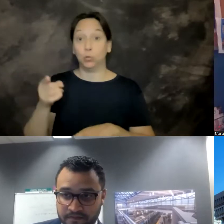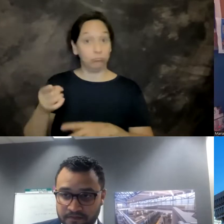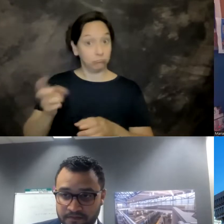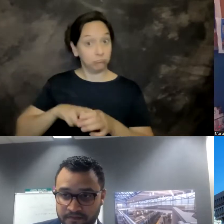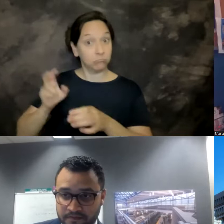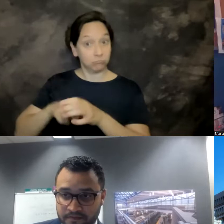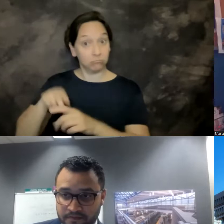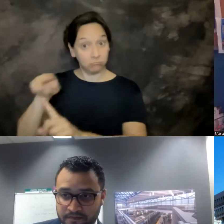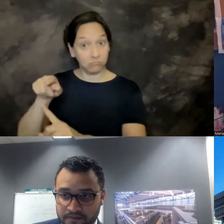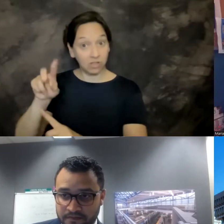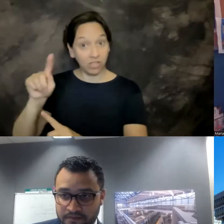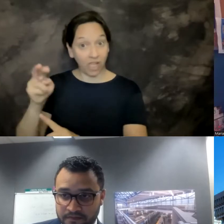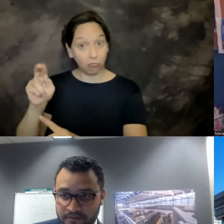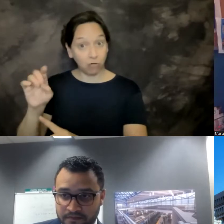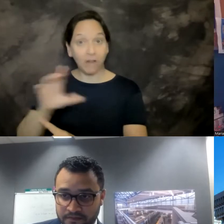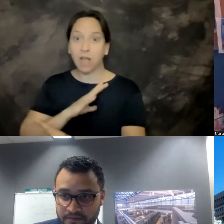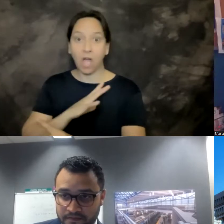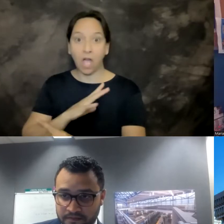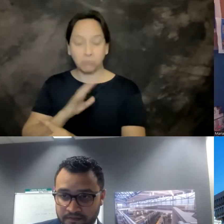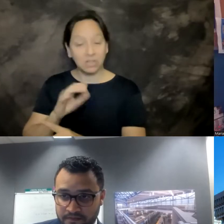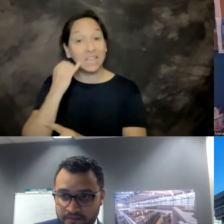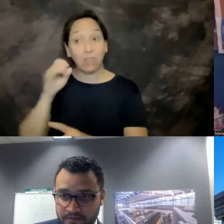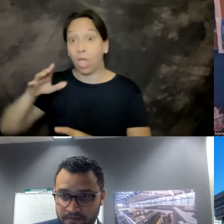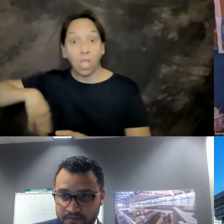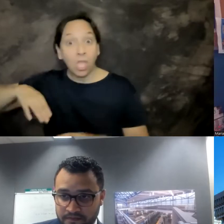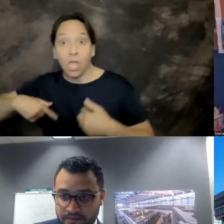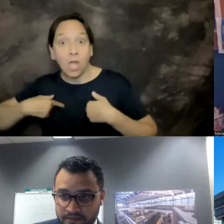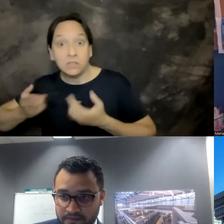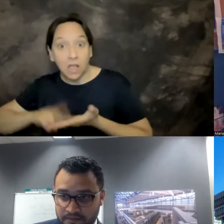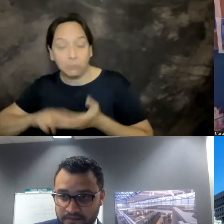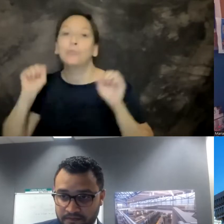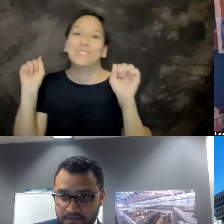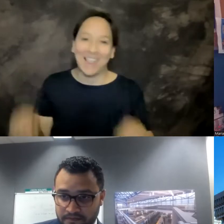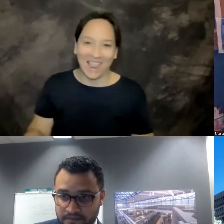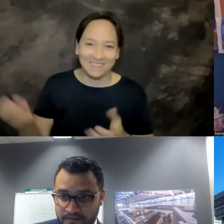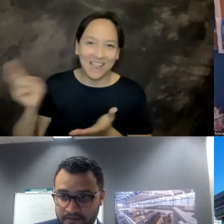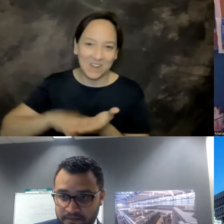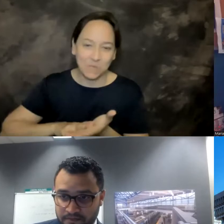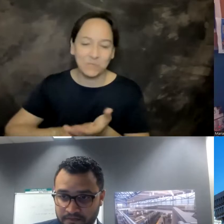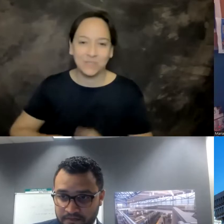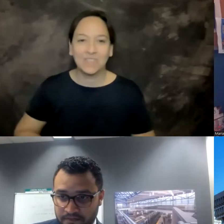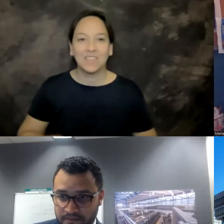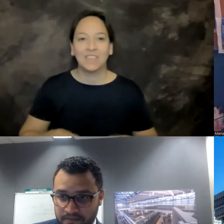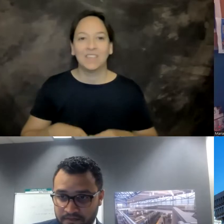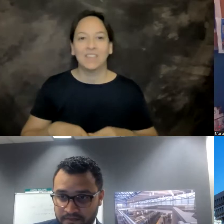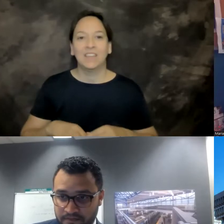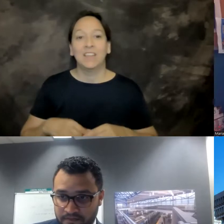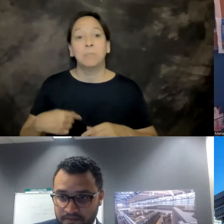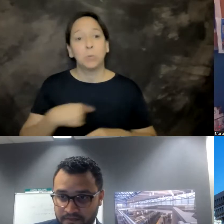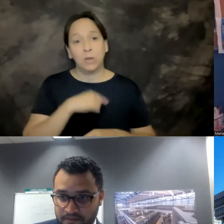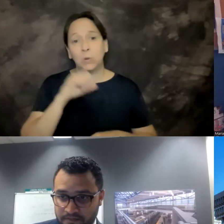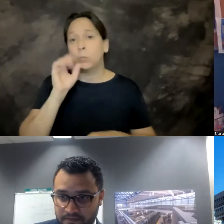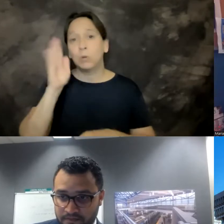take the ride. If you're not currently a ride passenger or customer, you can sign up to take the ride. But we will be working